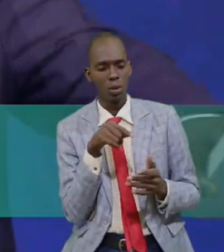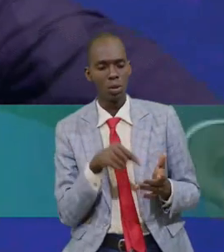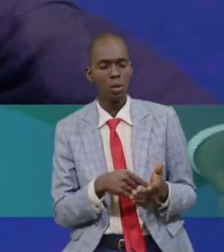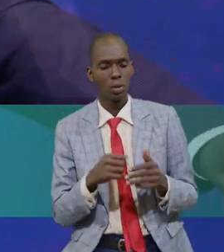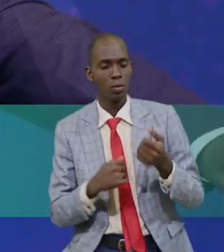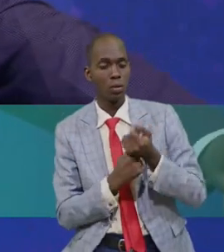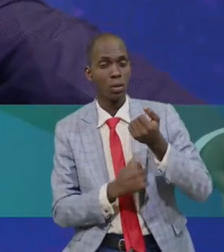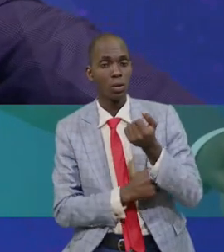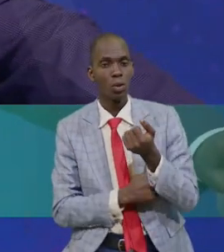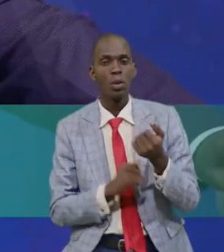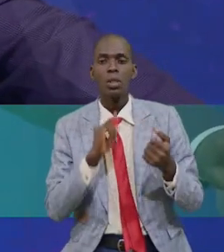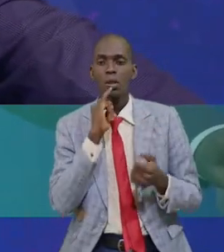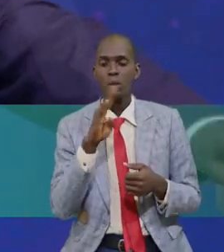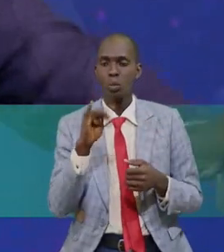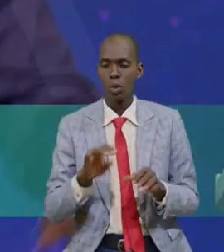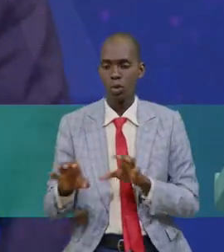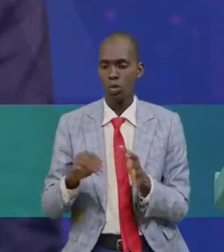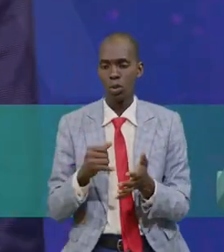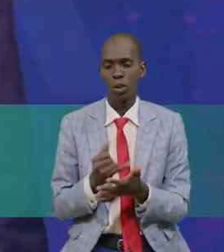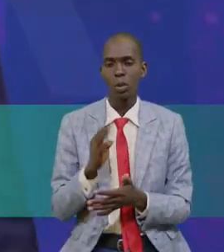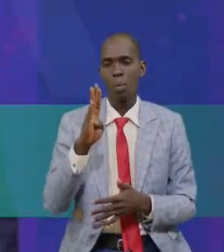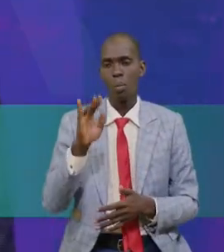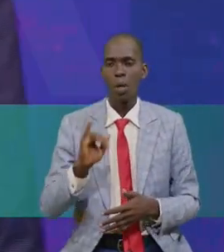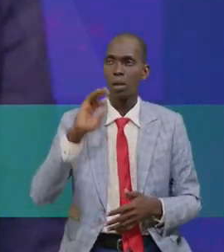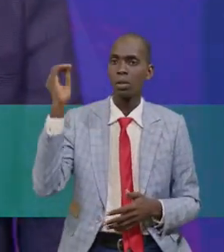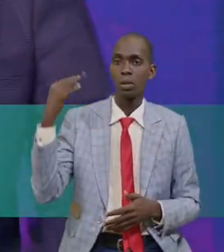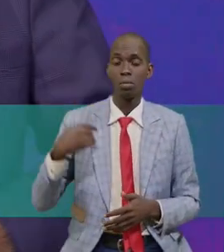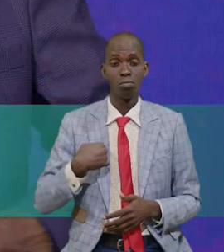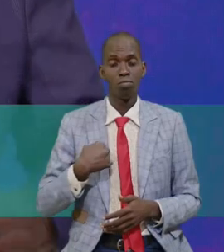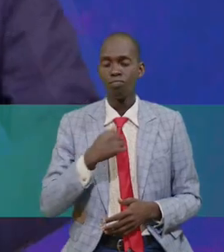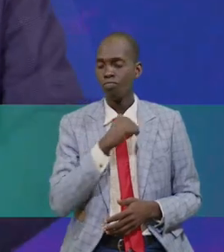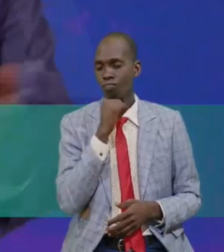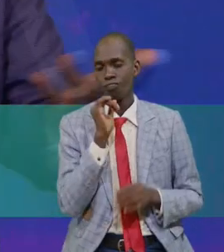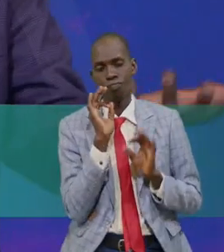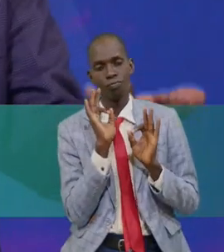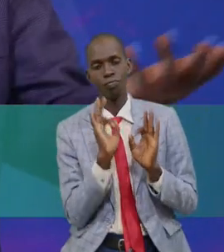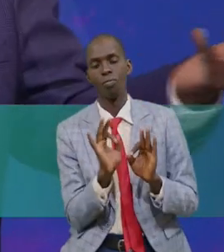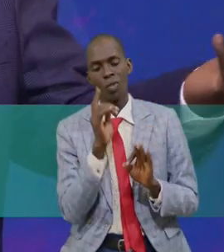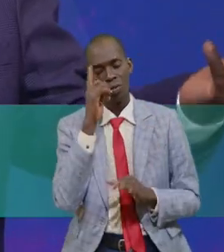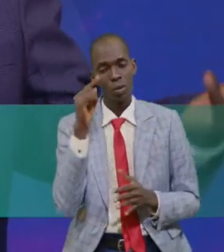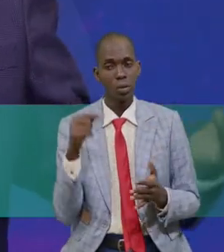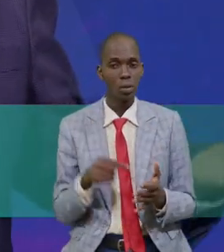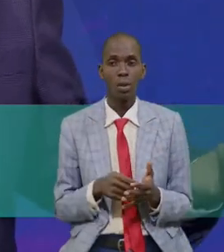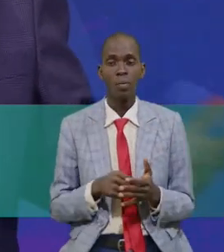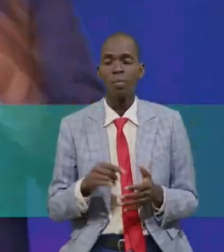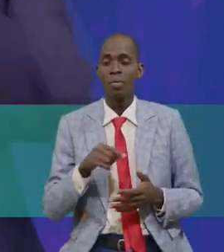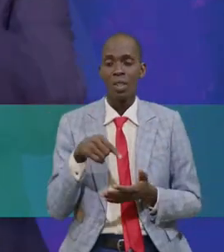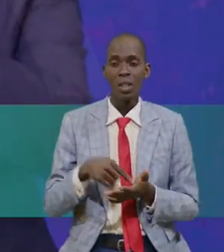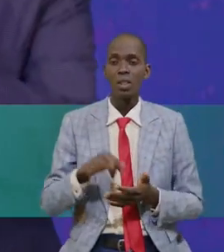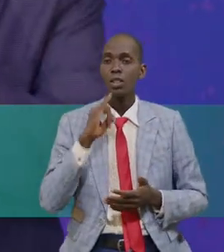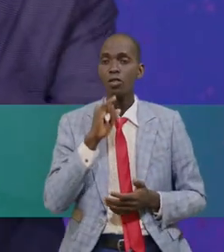it by grace. I'm not qualified for this. This is not my